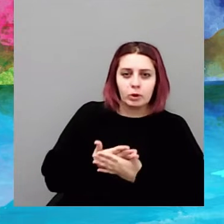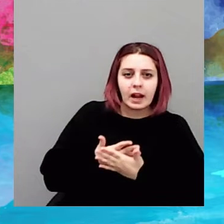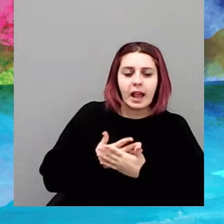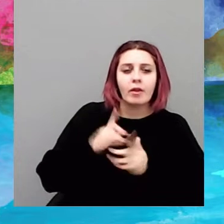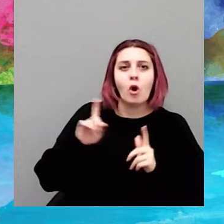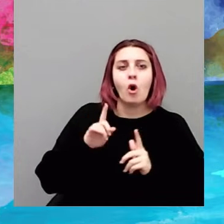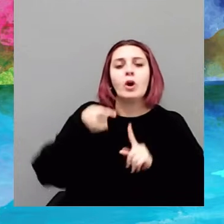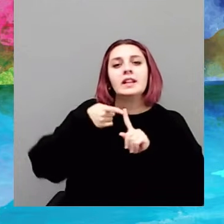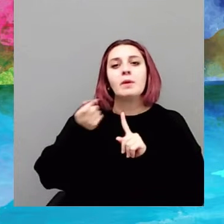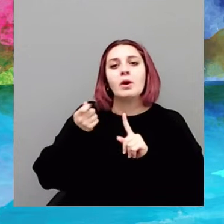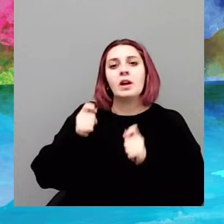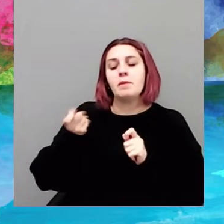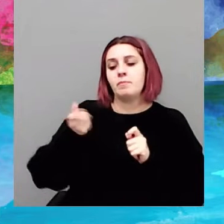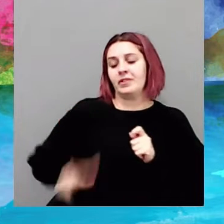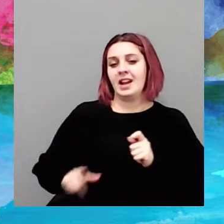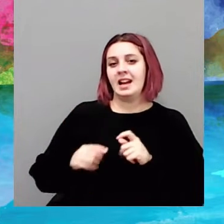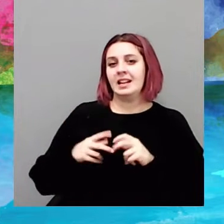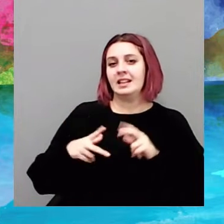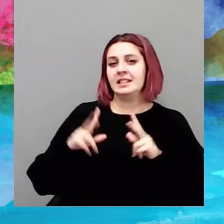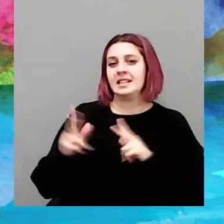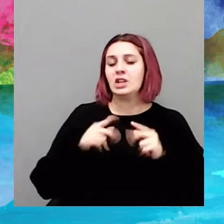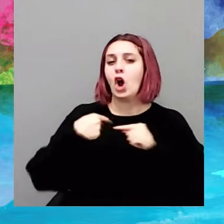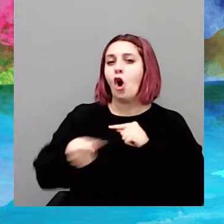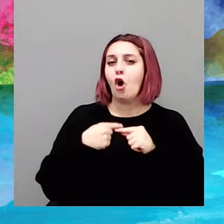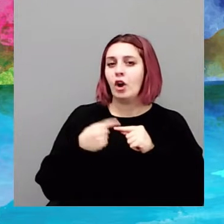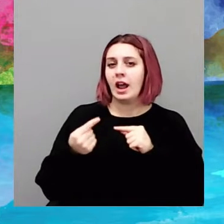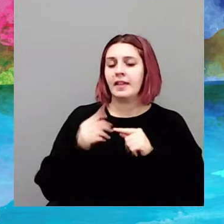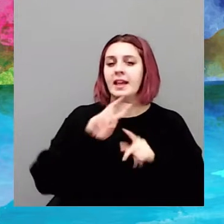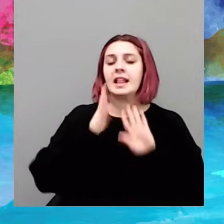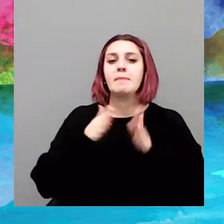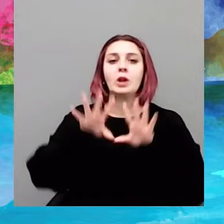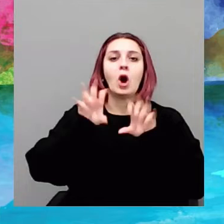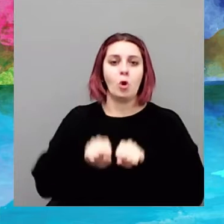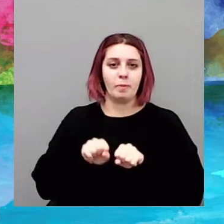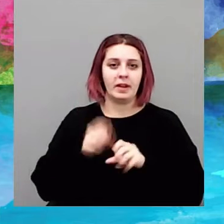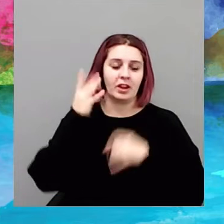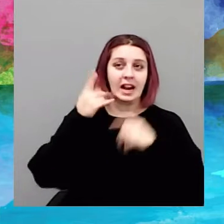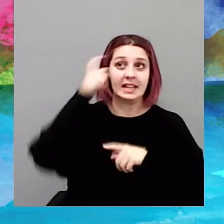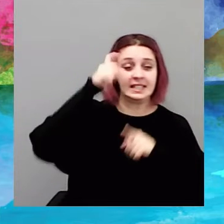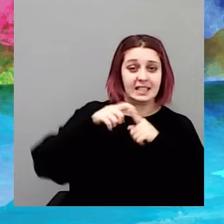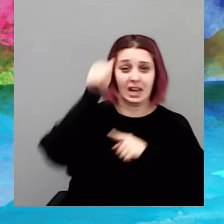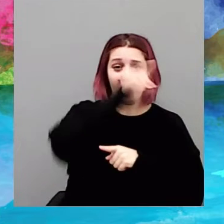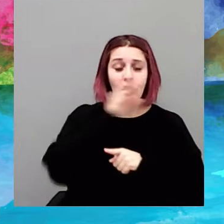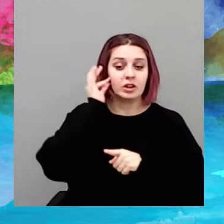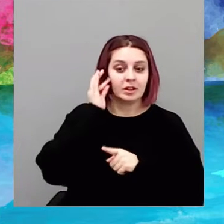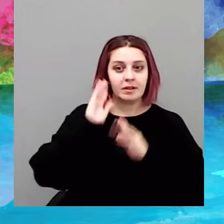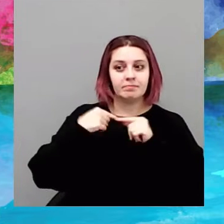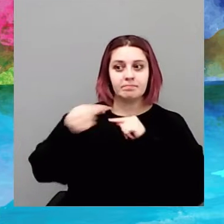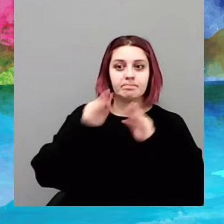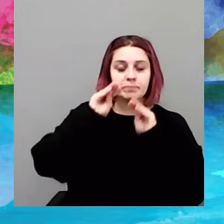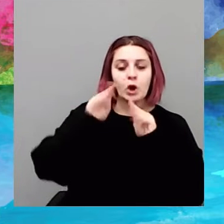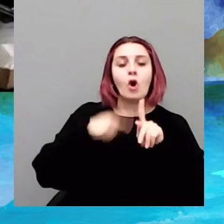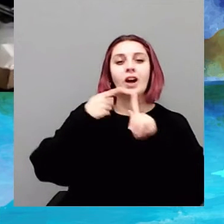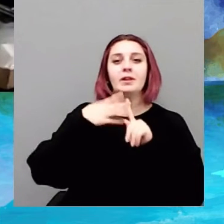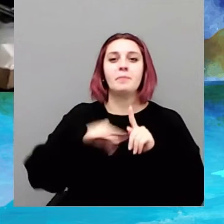developing volunteering training sessions. We also work with